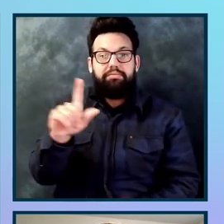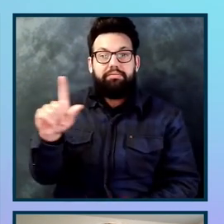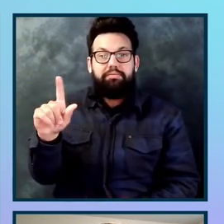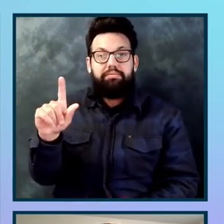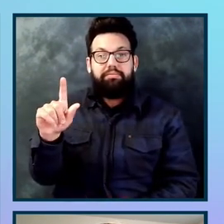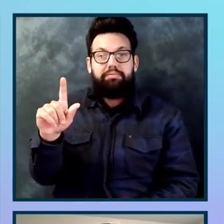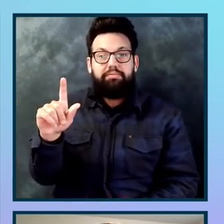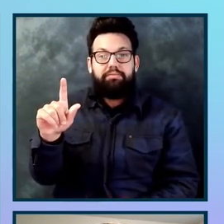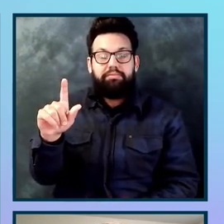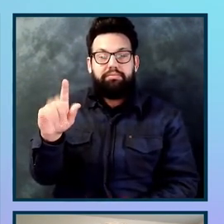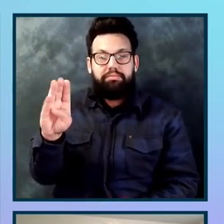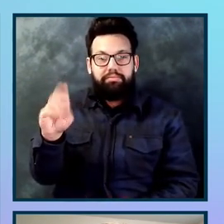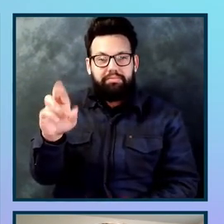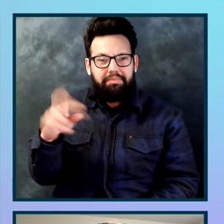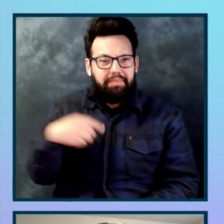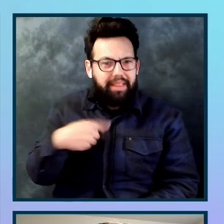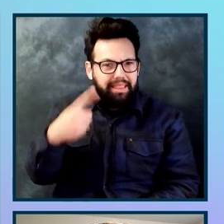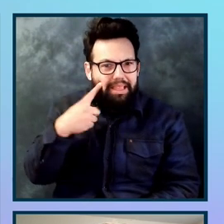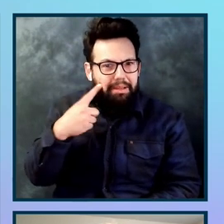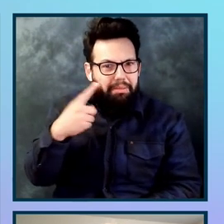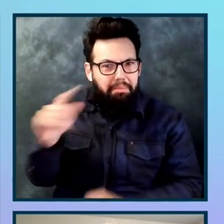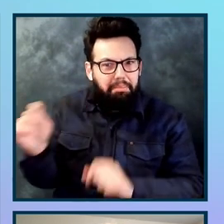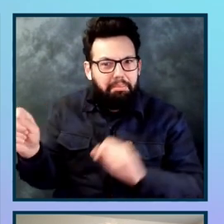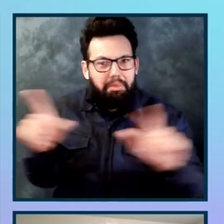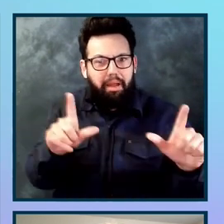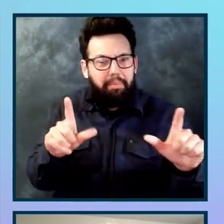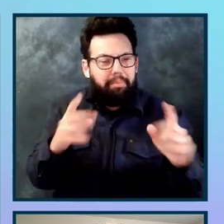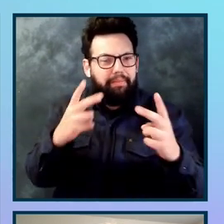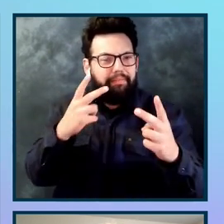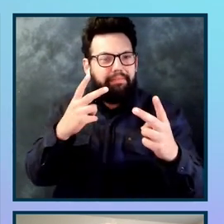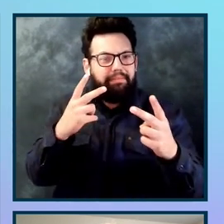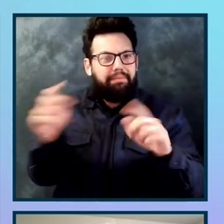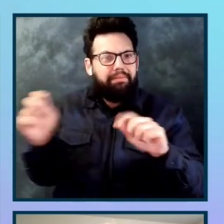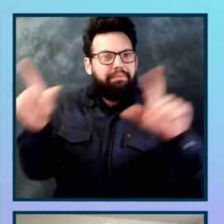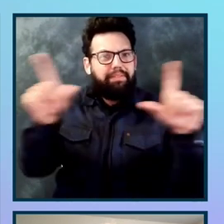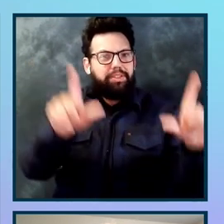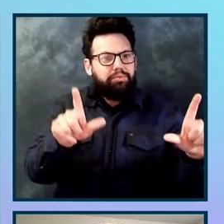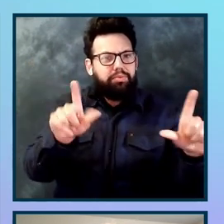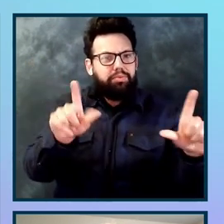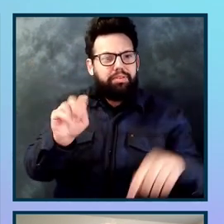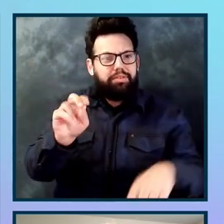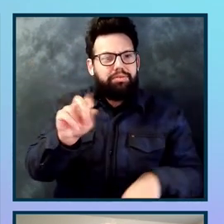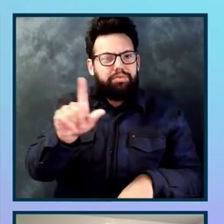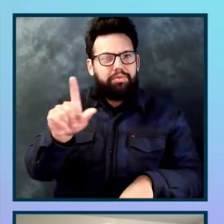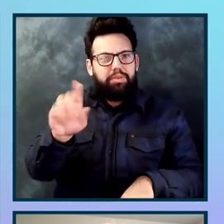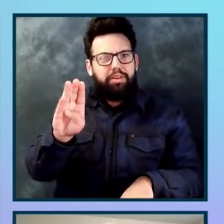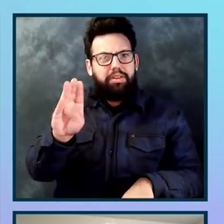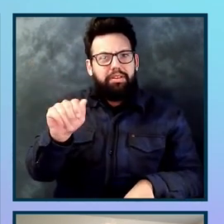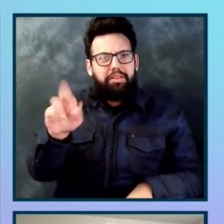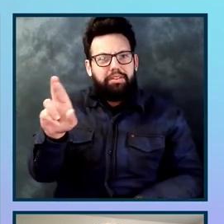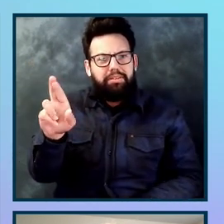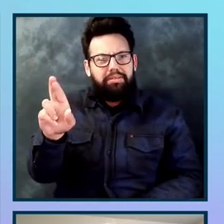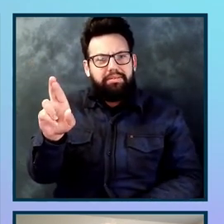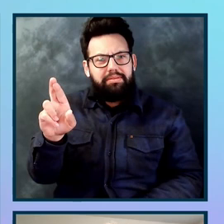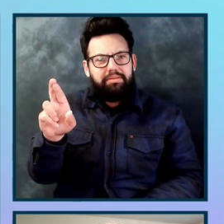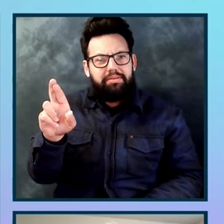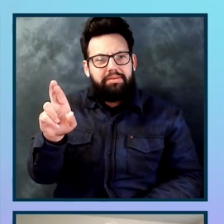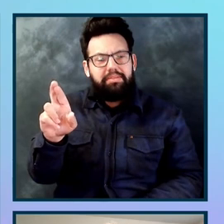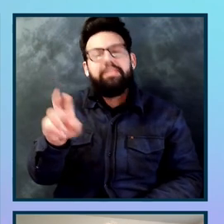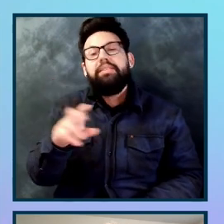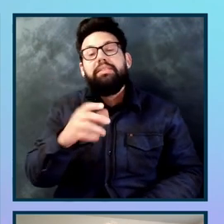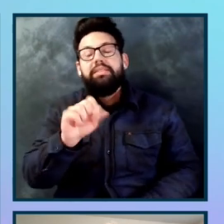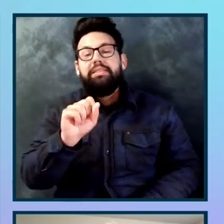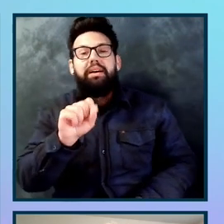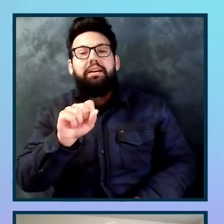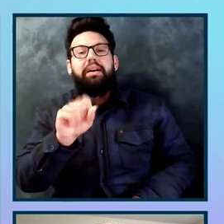it brought up a visual toolbar. I hope that's what it did. Link browse all features. The following tools Steve, I can tell you what's on screen, Steve.